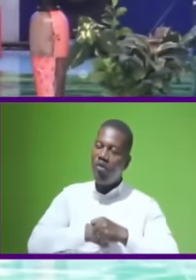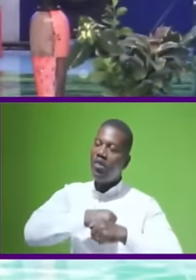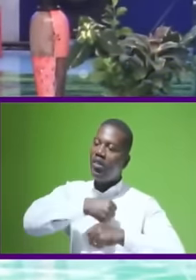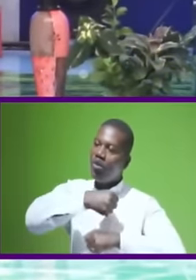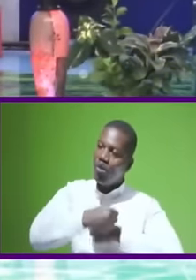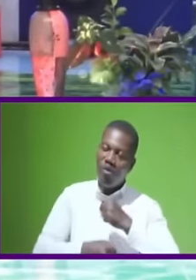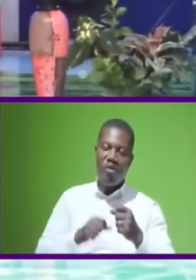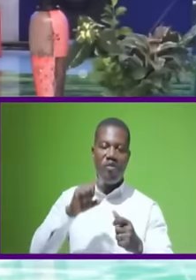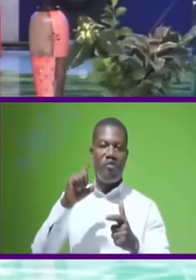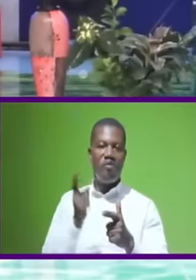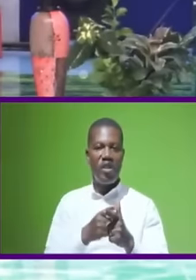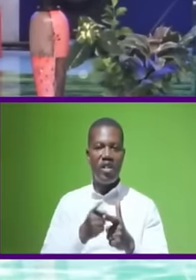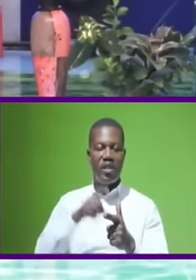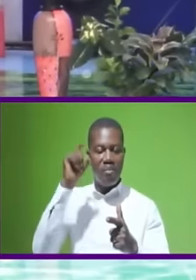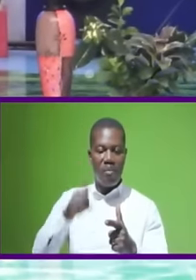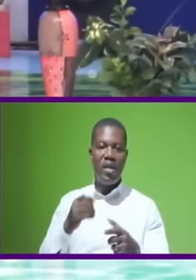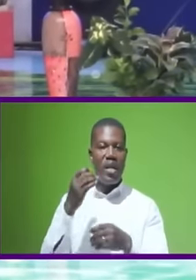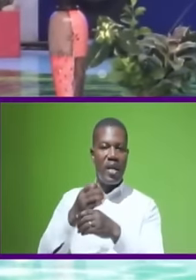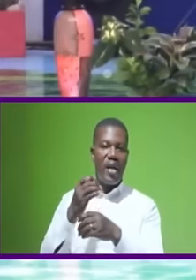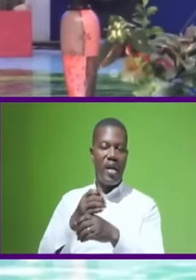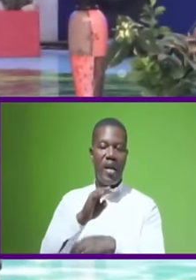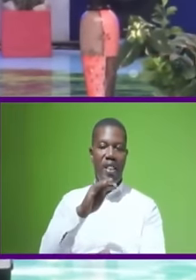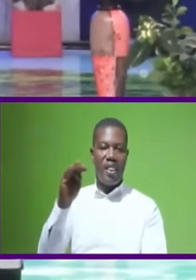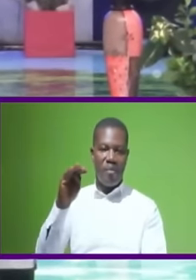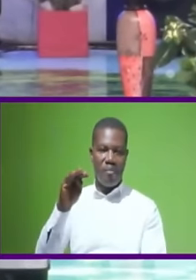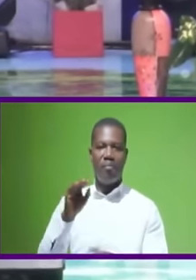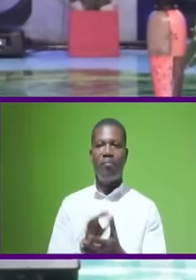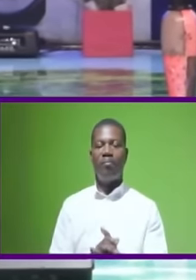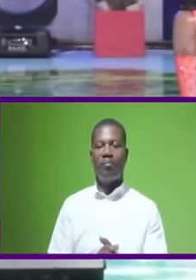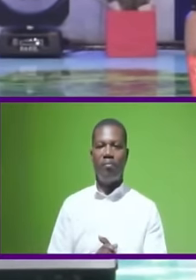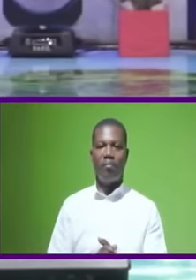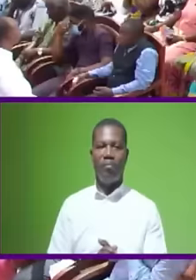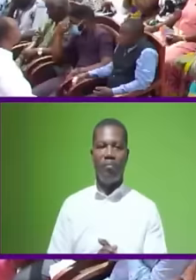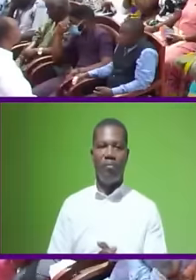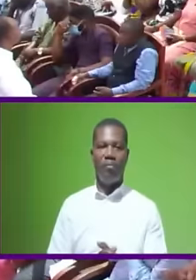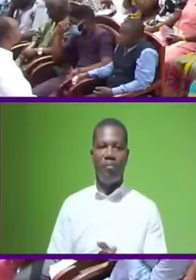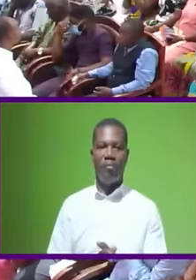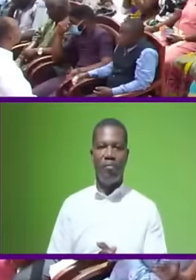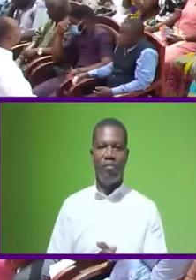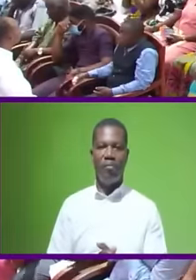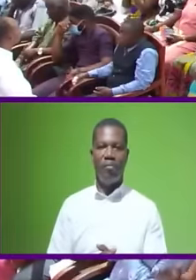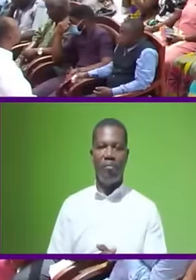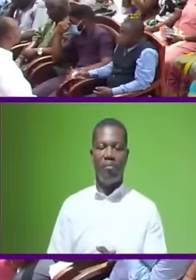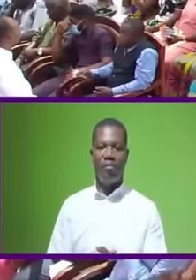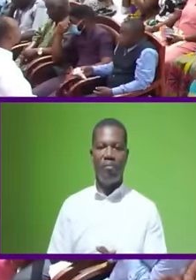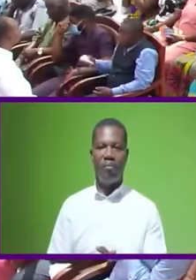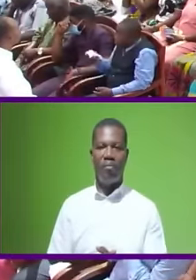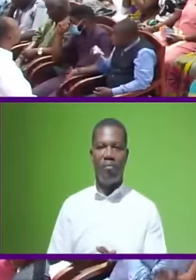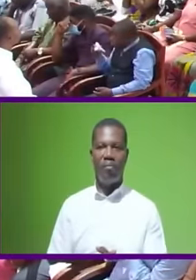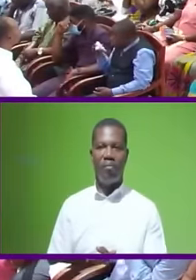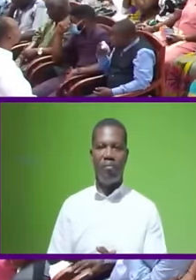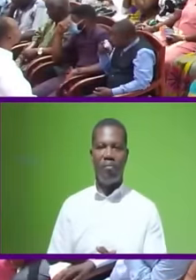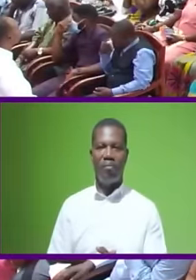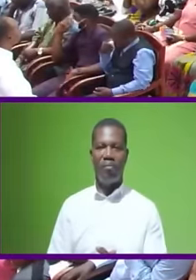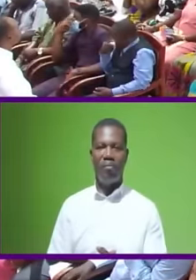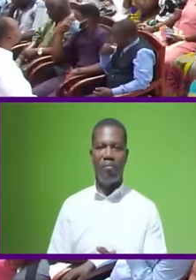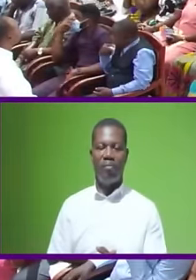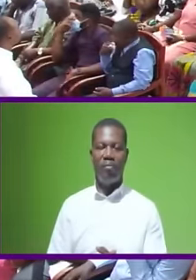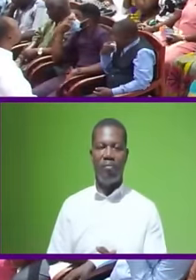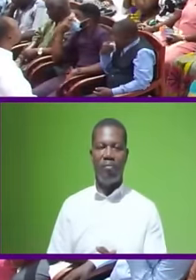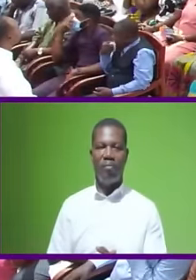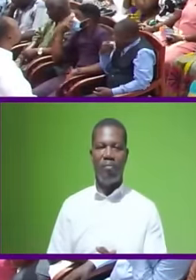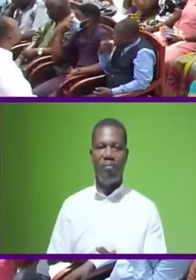show one answer. Amen. Yes. So Peter thought of the well-being of